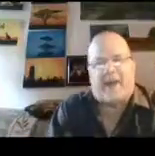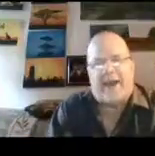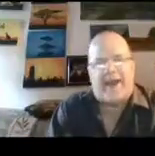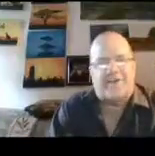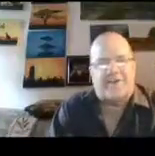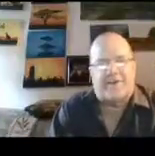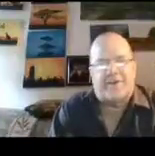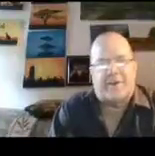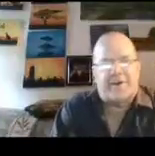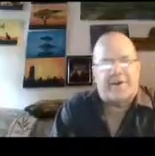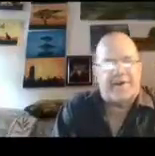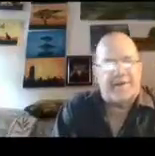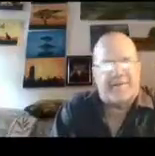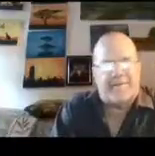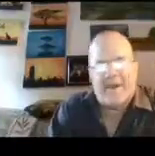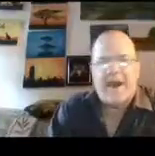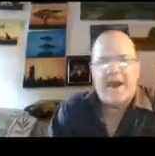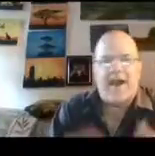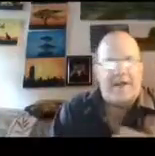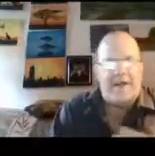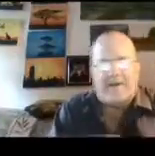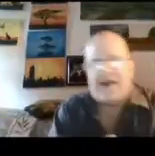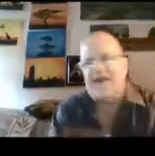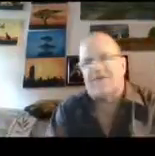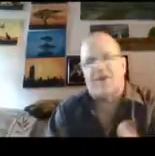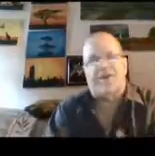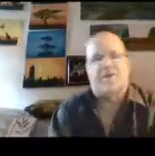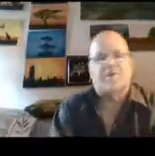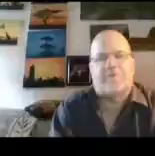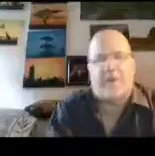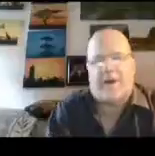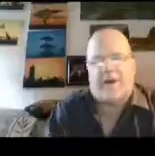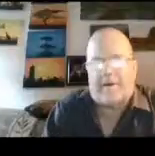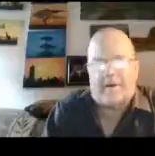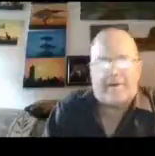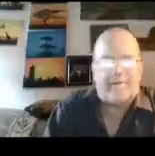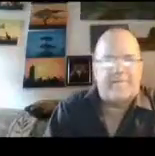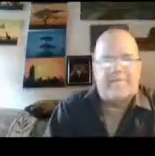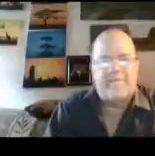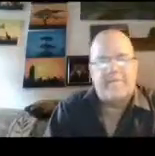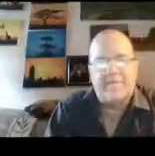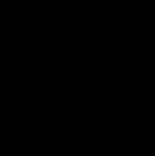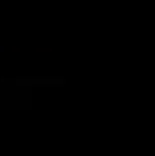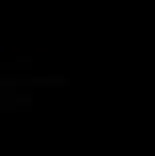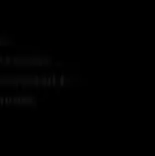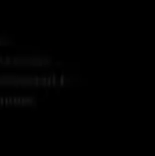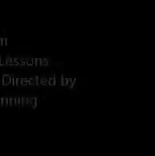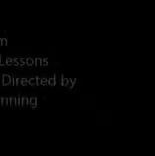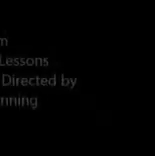it. And then it goes from there. Okay, terrific.